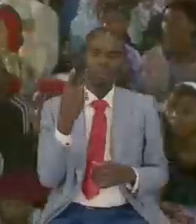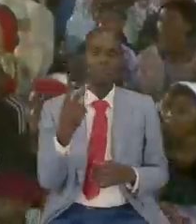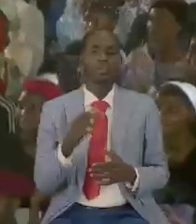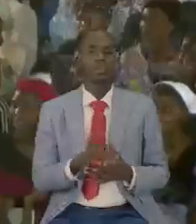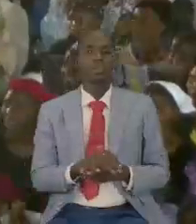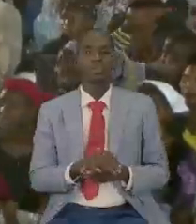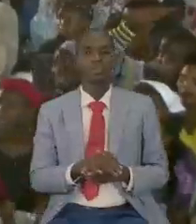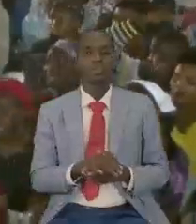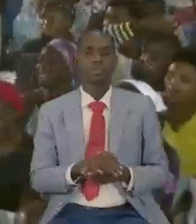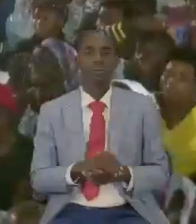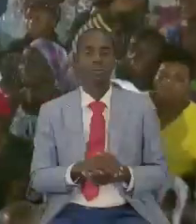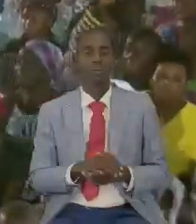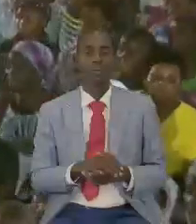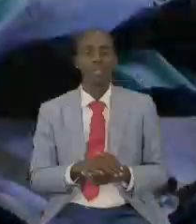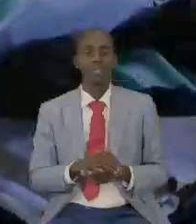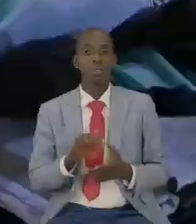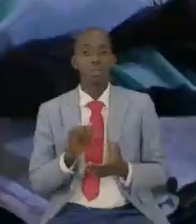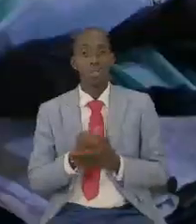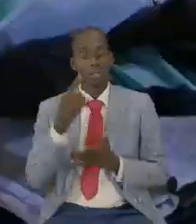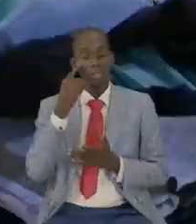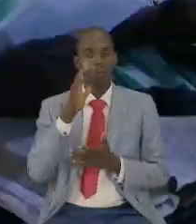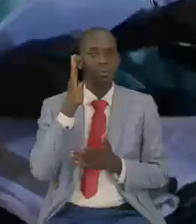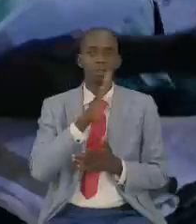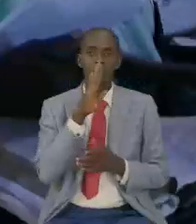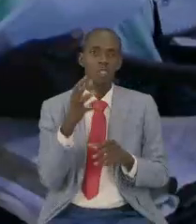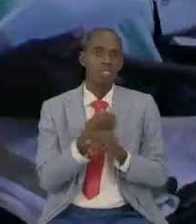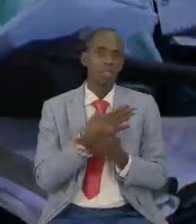be taken away from you. Now look at